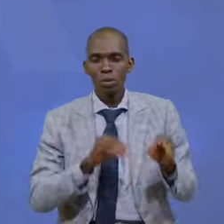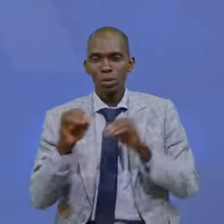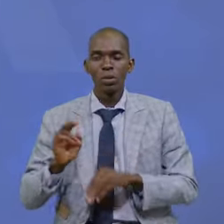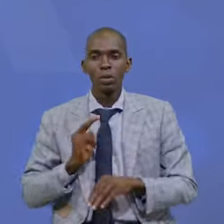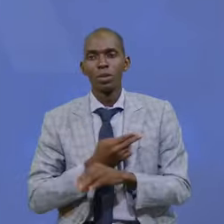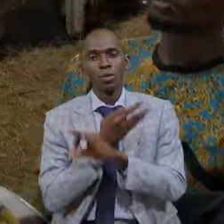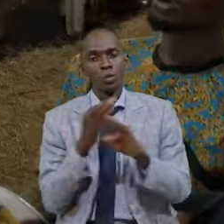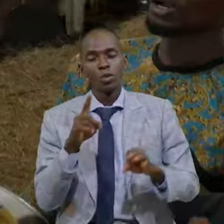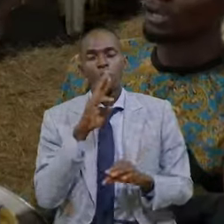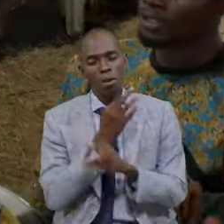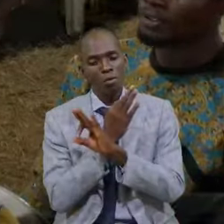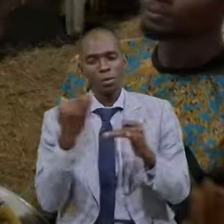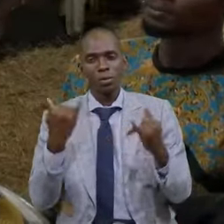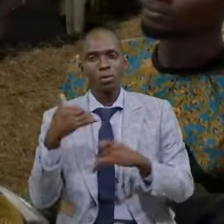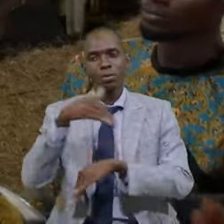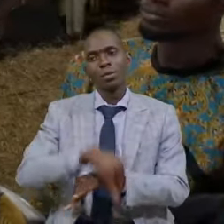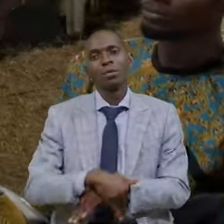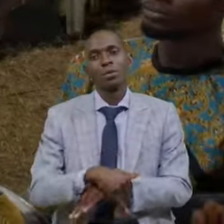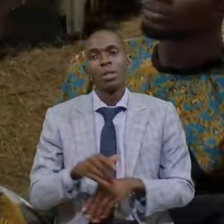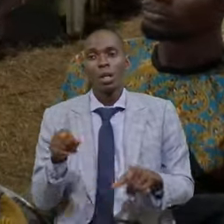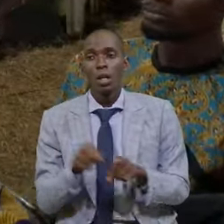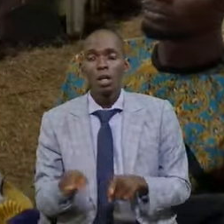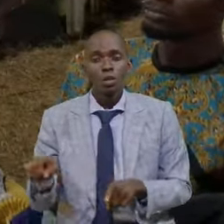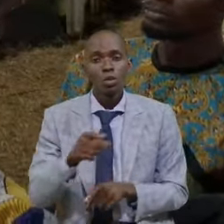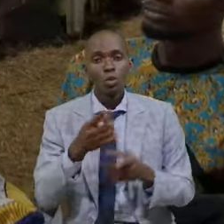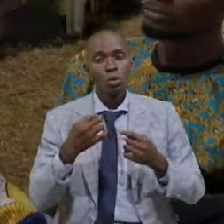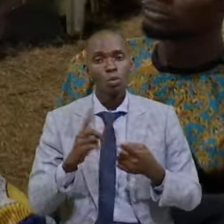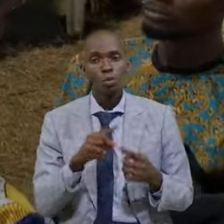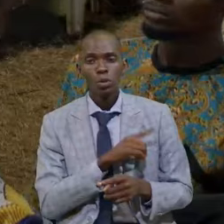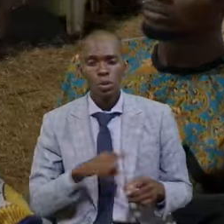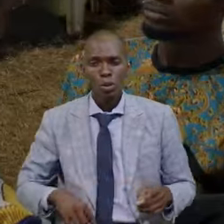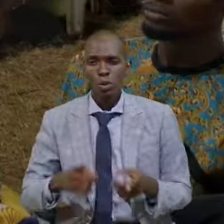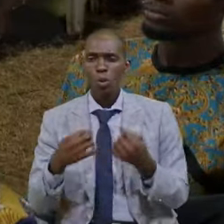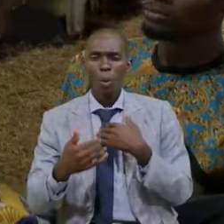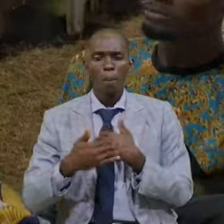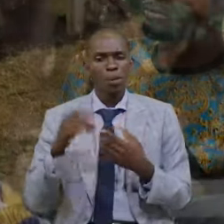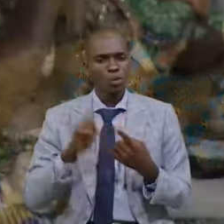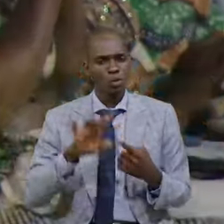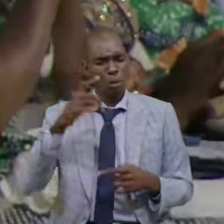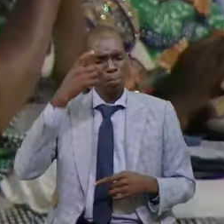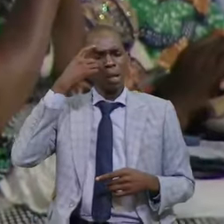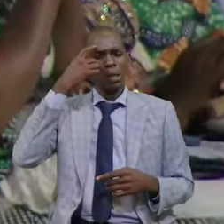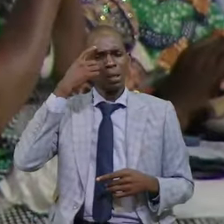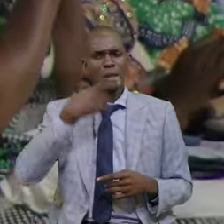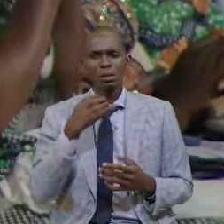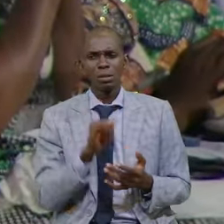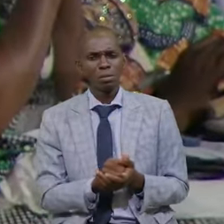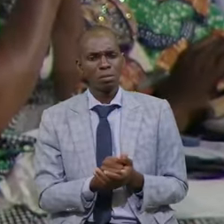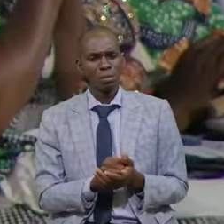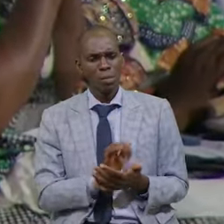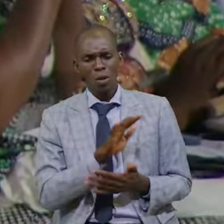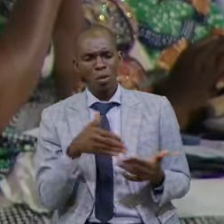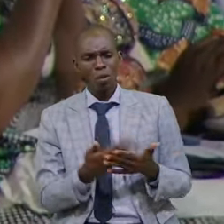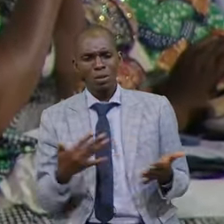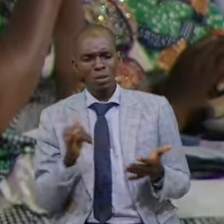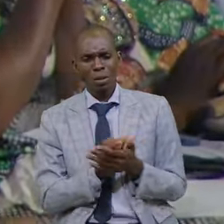free tonight. As you come to the Lord, you come back to your senses. You see, all these things will just hold me